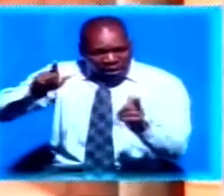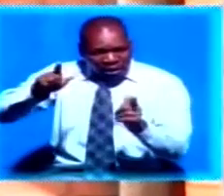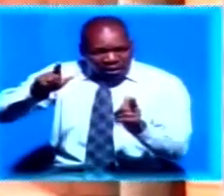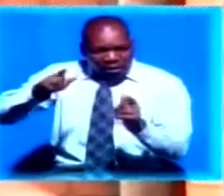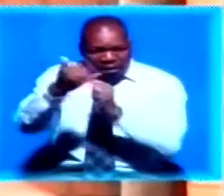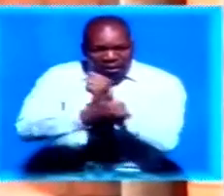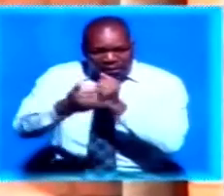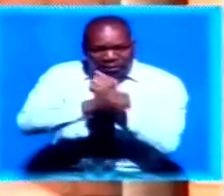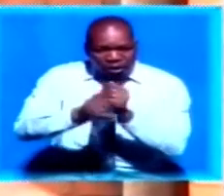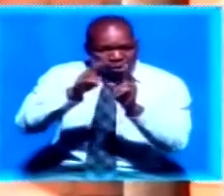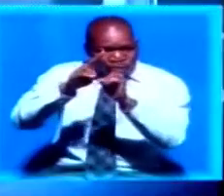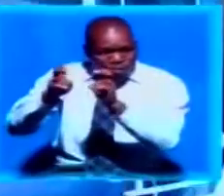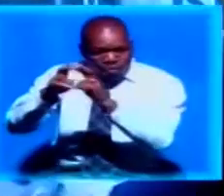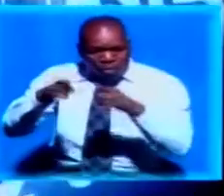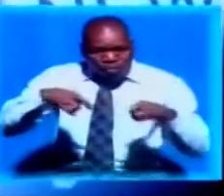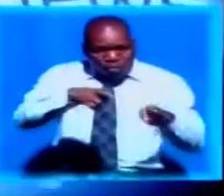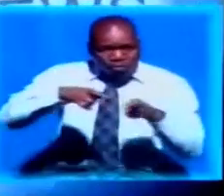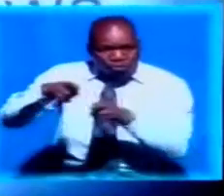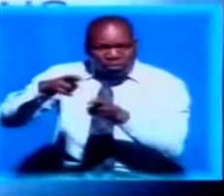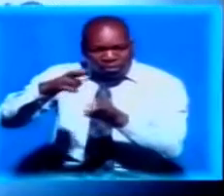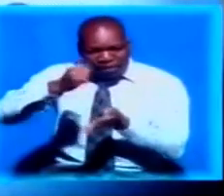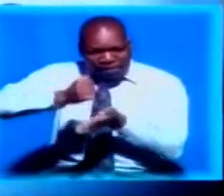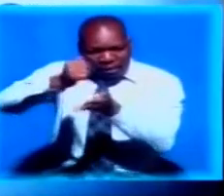of the country.